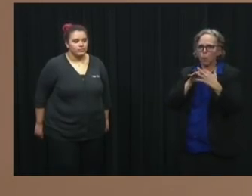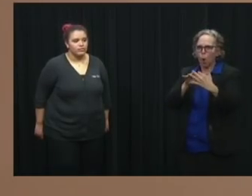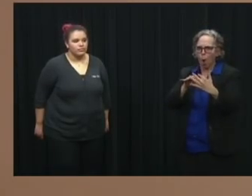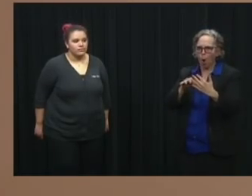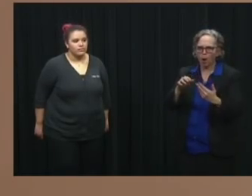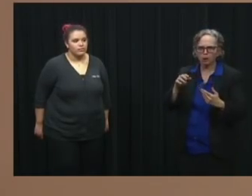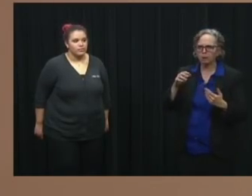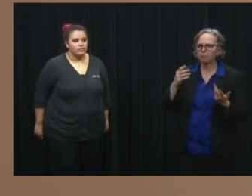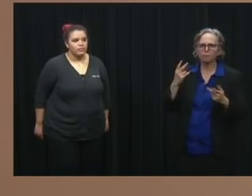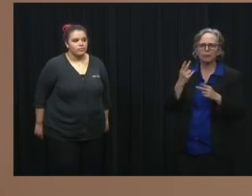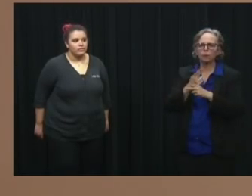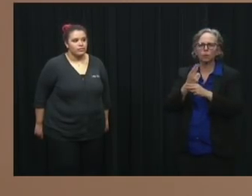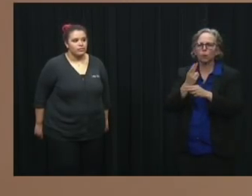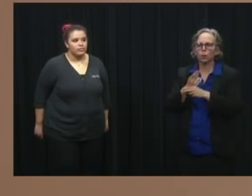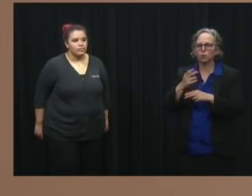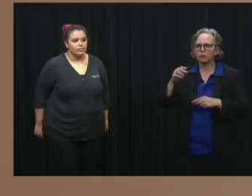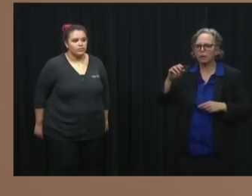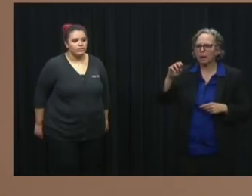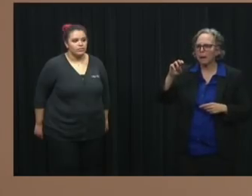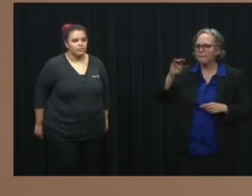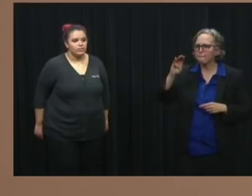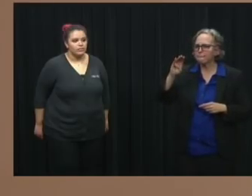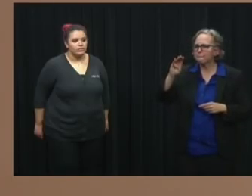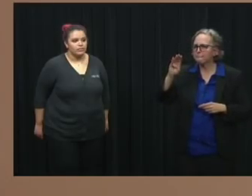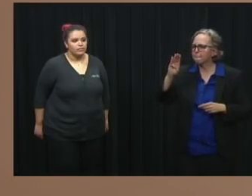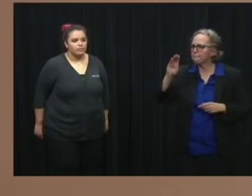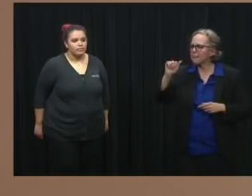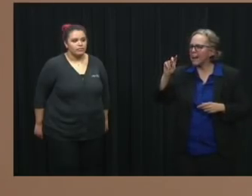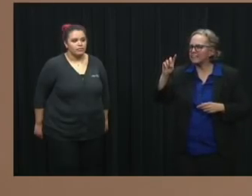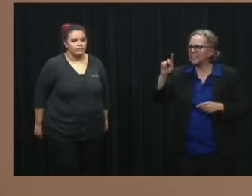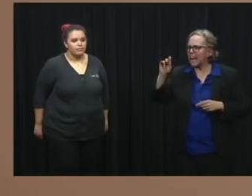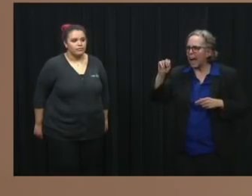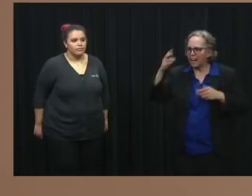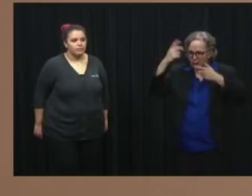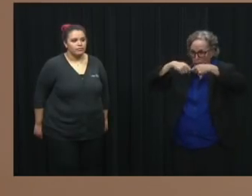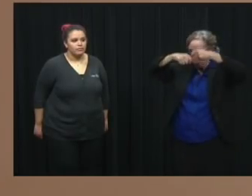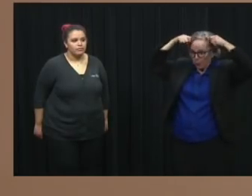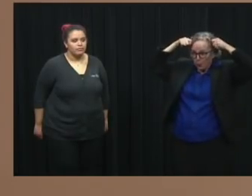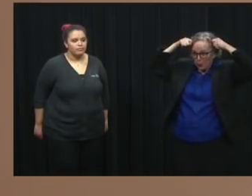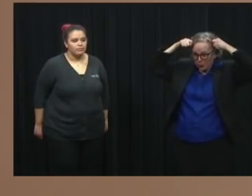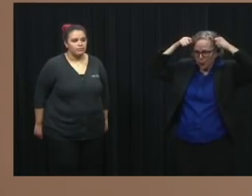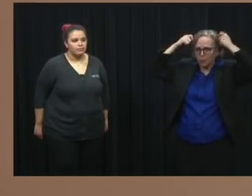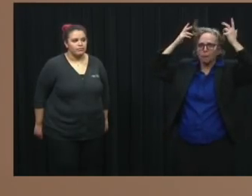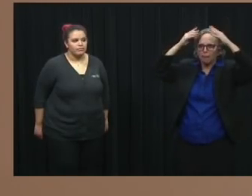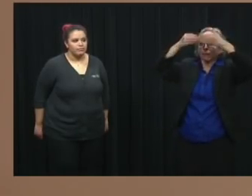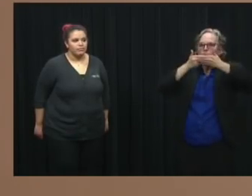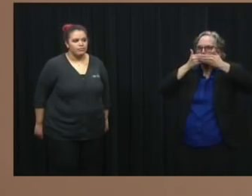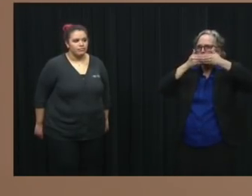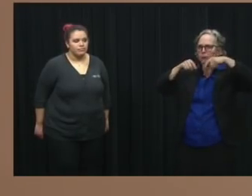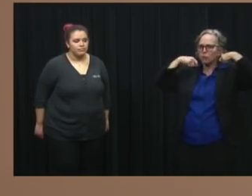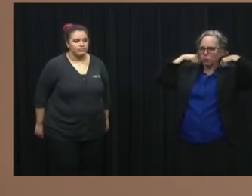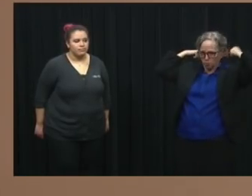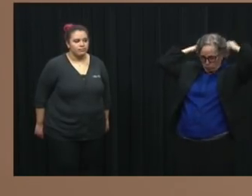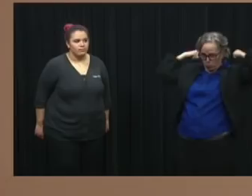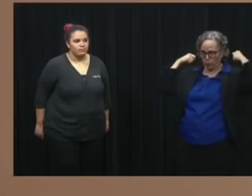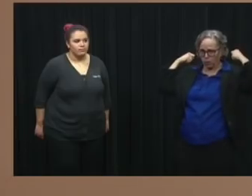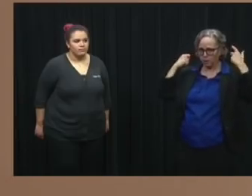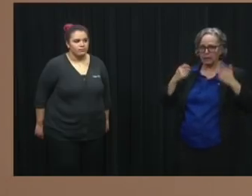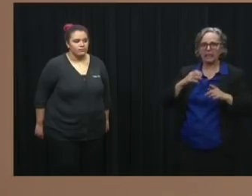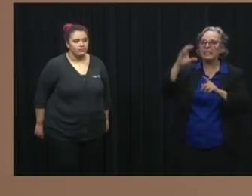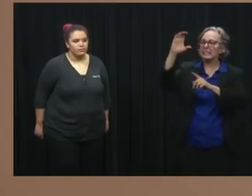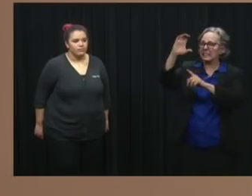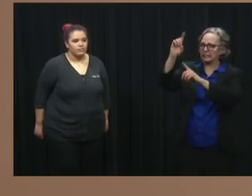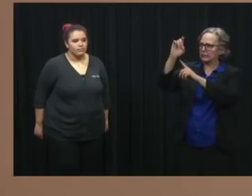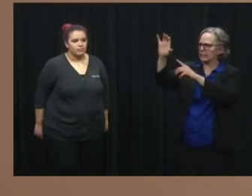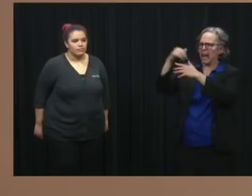bandanas. The CDC actually has guidance on using all sorts of things to protect yourself. We're not to that